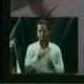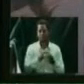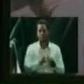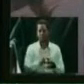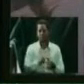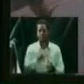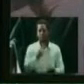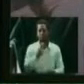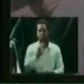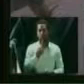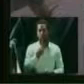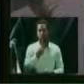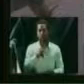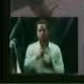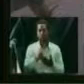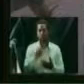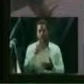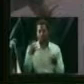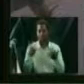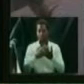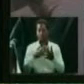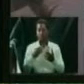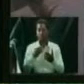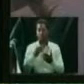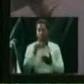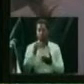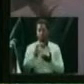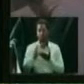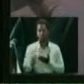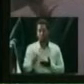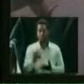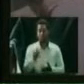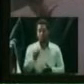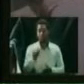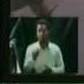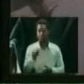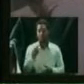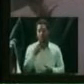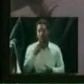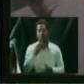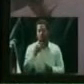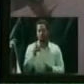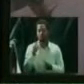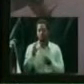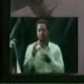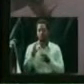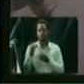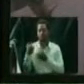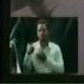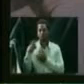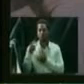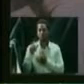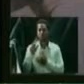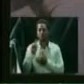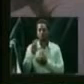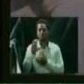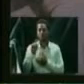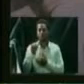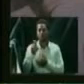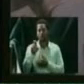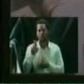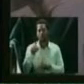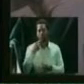Program. This matching funds grant was previously accepted unilaterally on the part of Superintendent McIntyre, bypassing both the